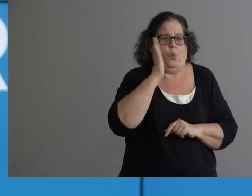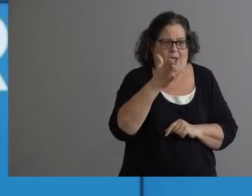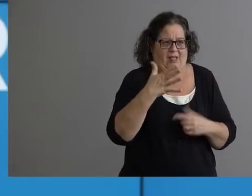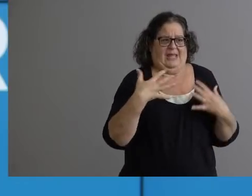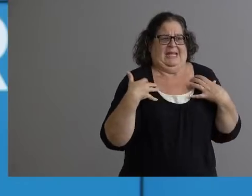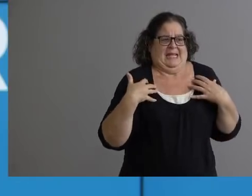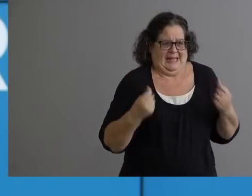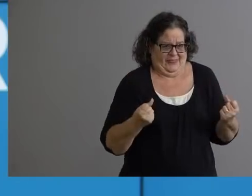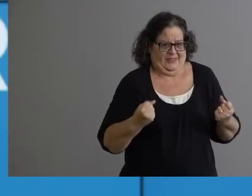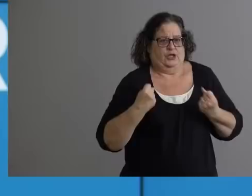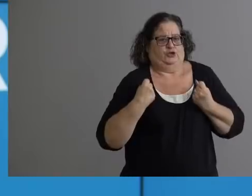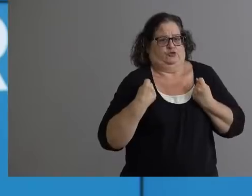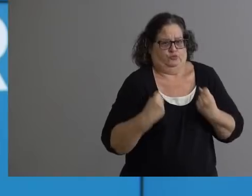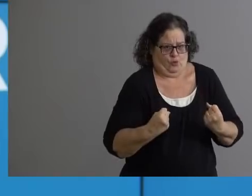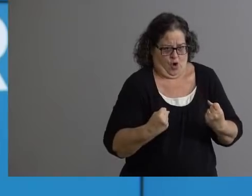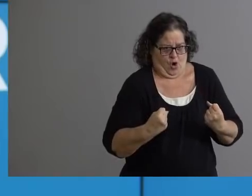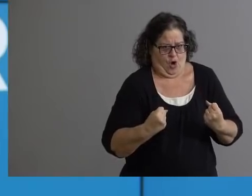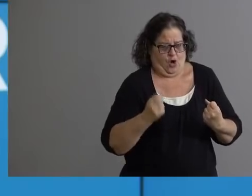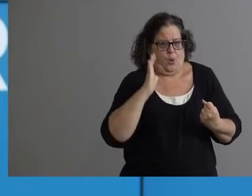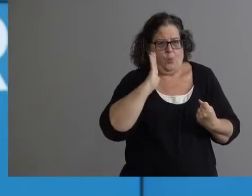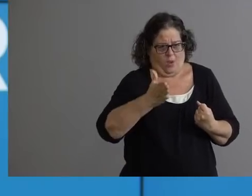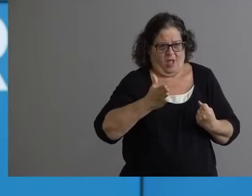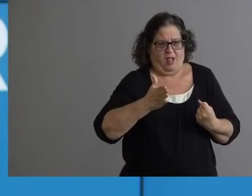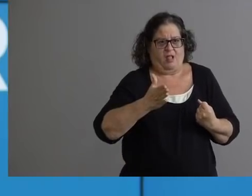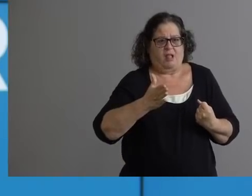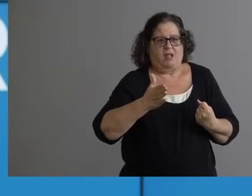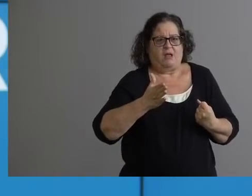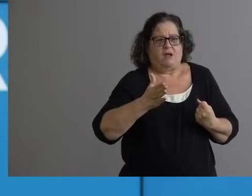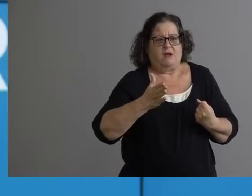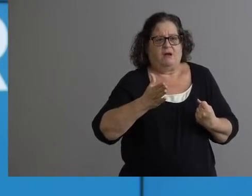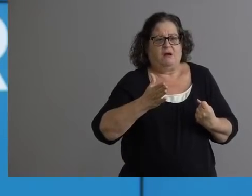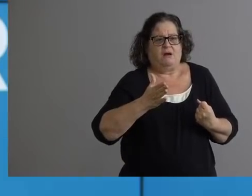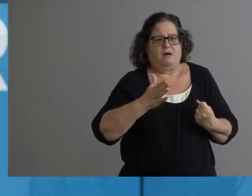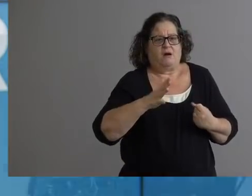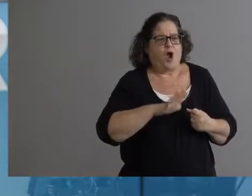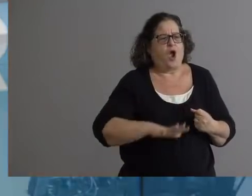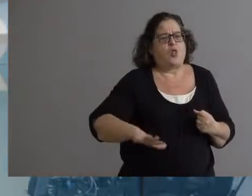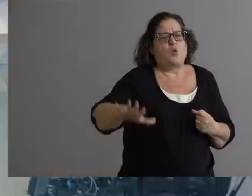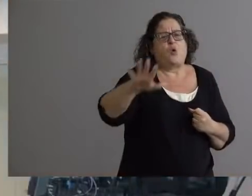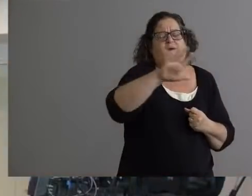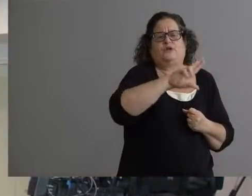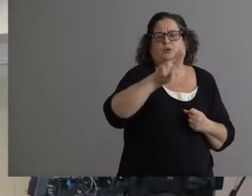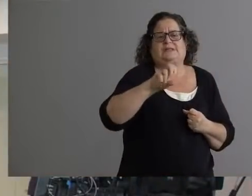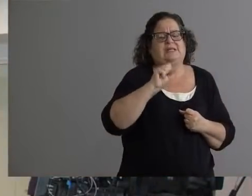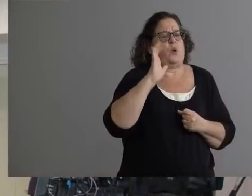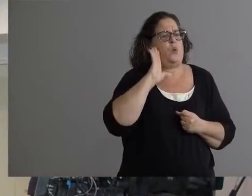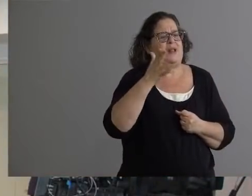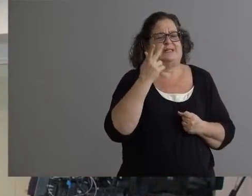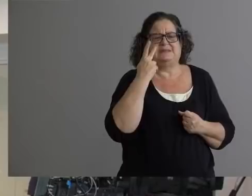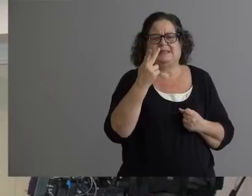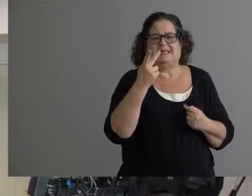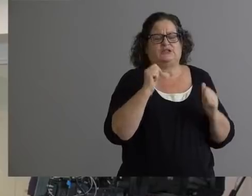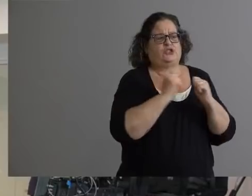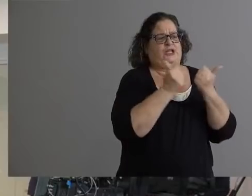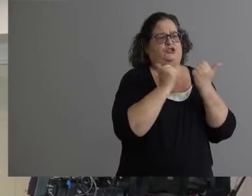challenges or will have these challenges going forward. We'll go to Bob and then Andrew from the Republic.